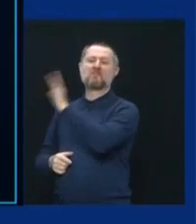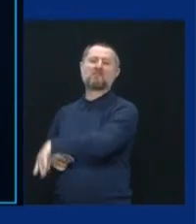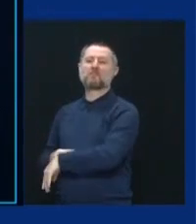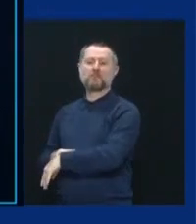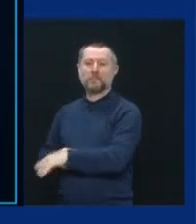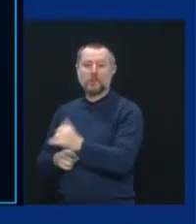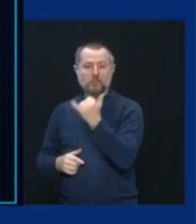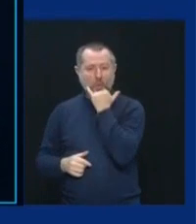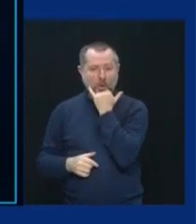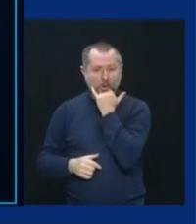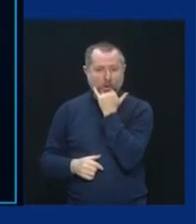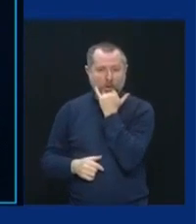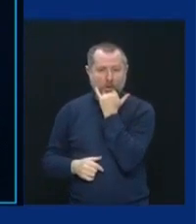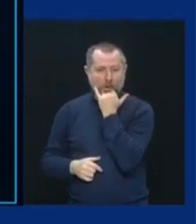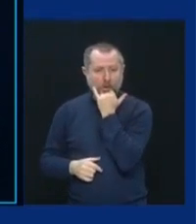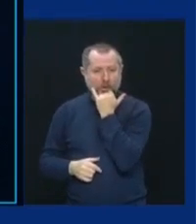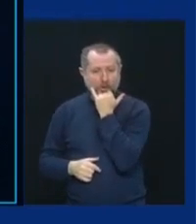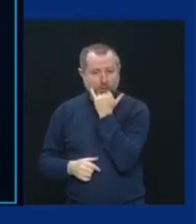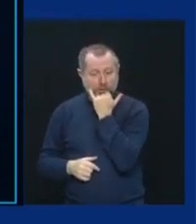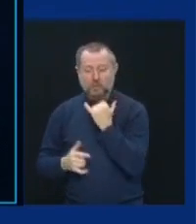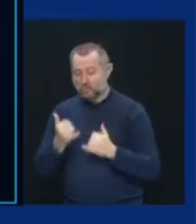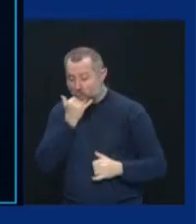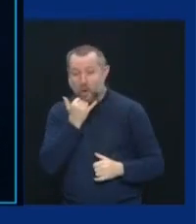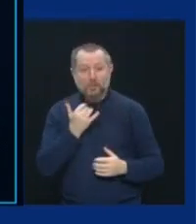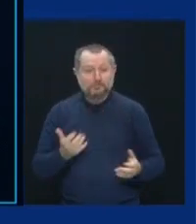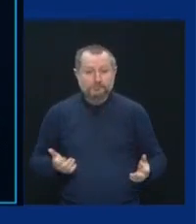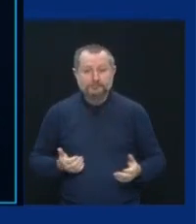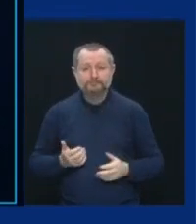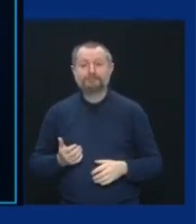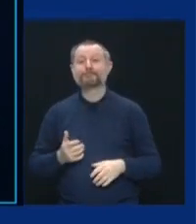been brought into a nursing home because